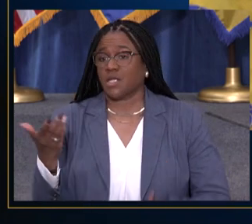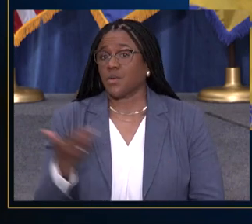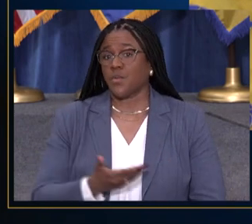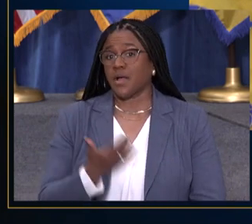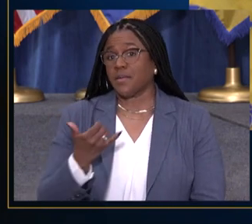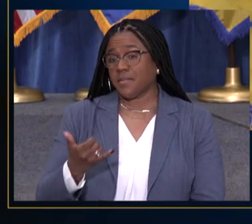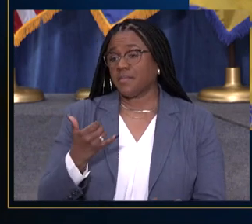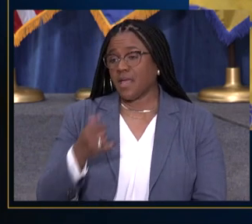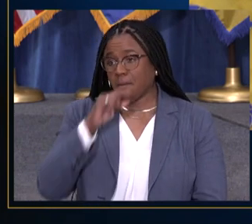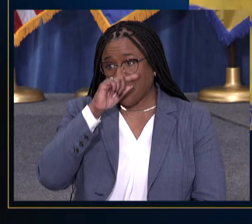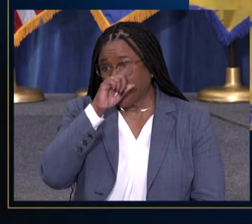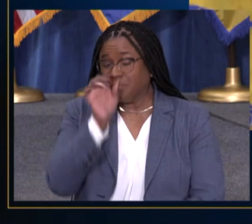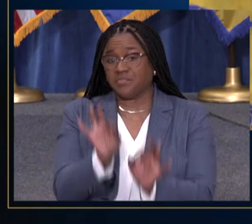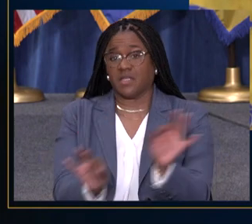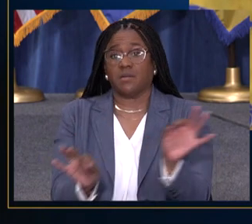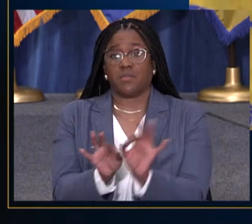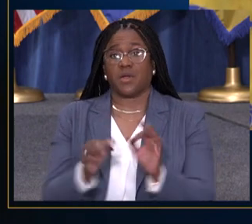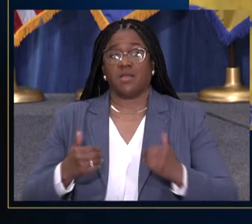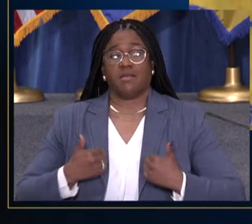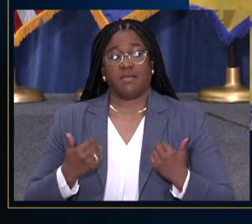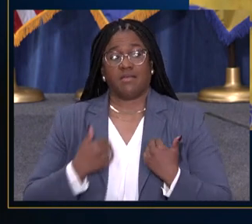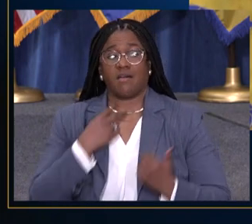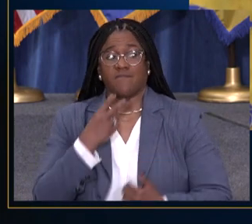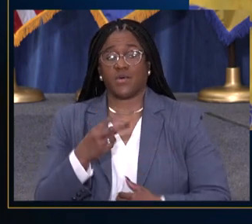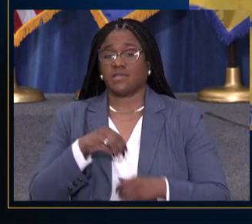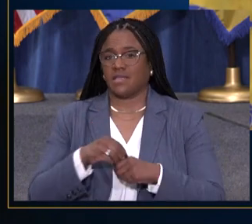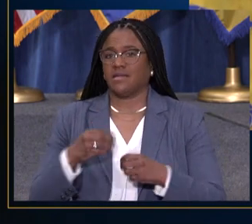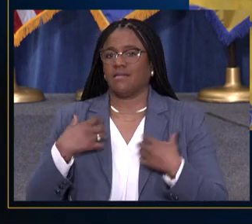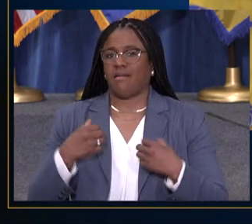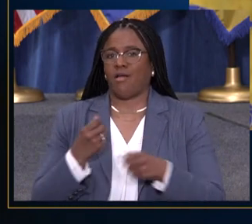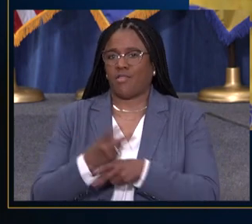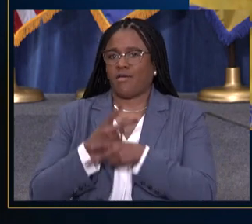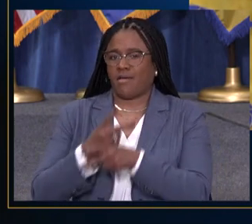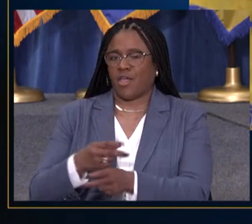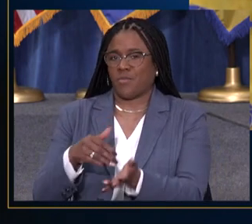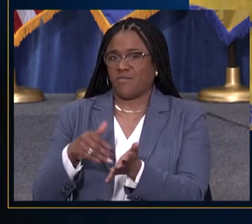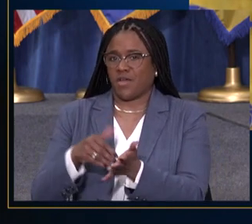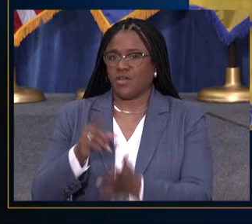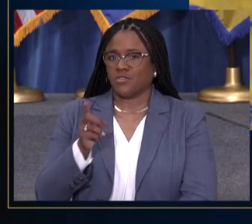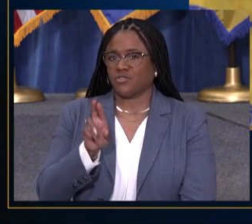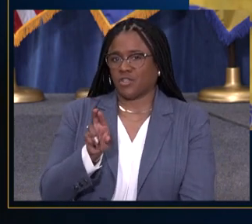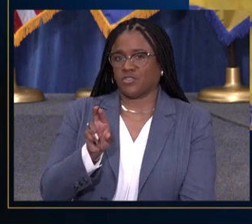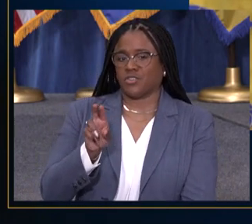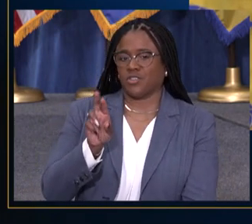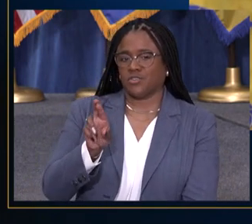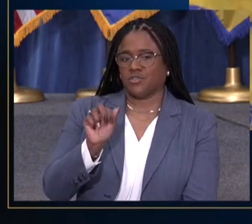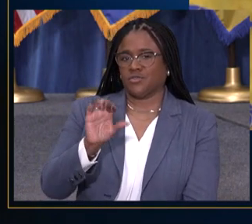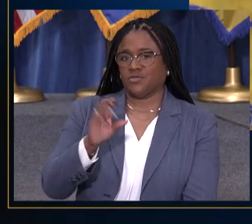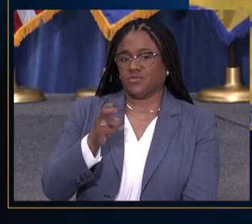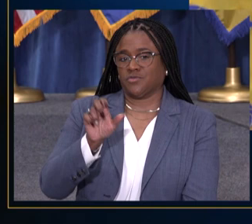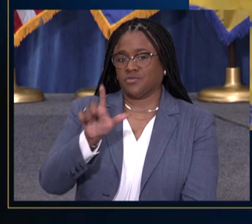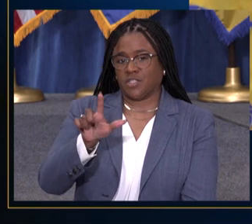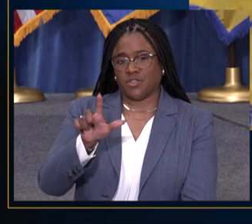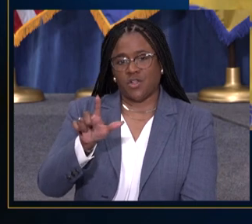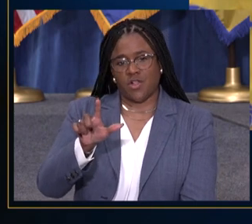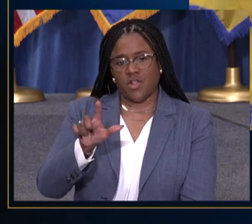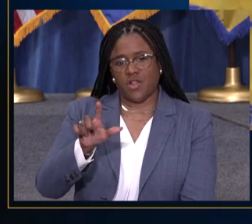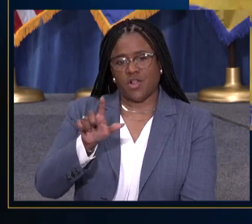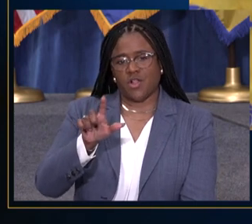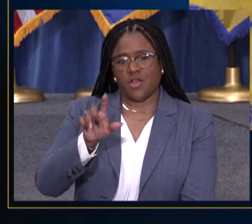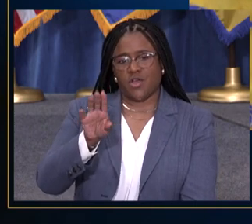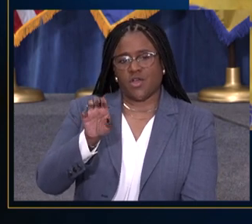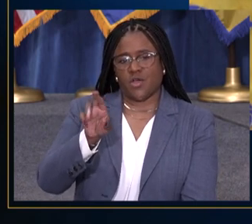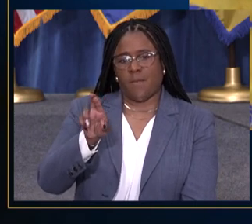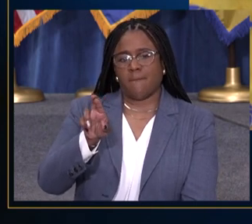stage next an important young voice among healthcare providers, Dr. Rachel Burvell. Dr. Burvell will provide